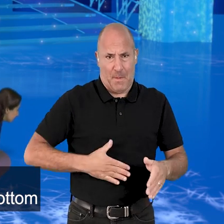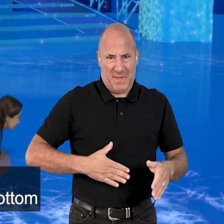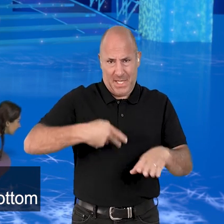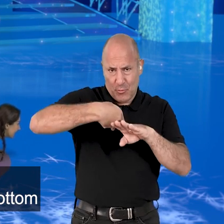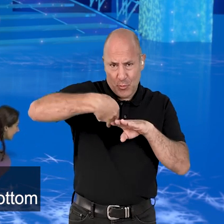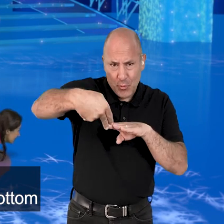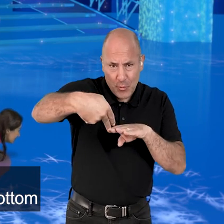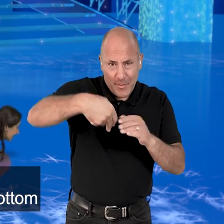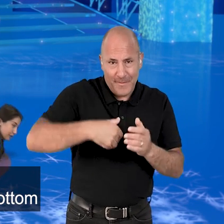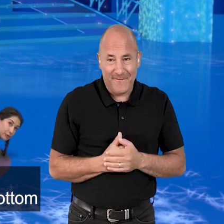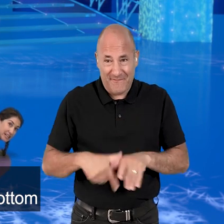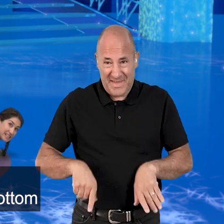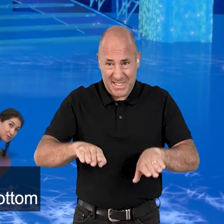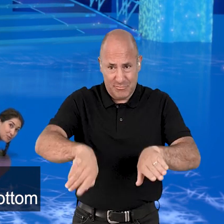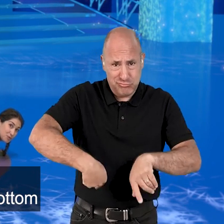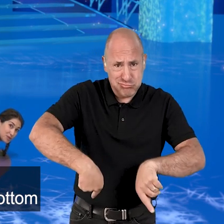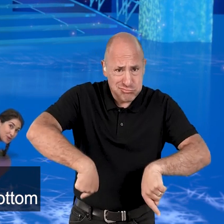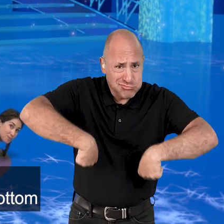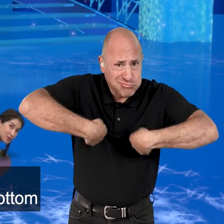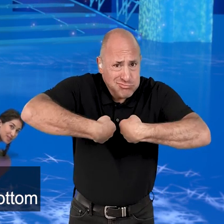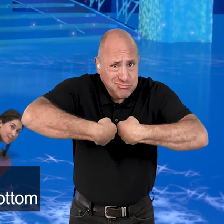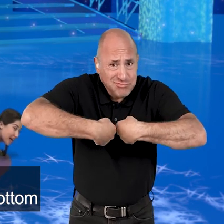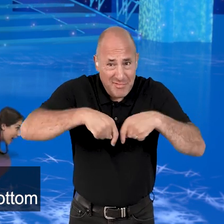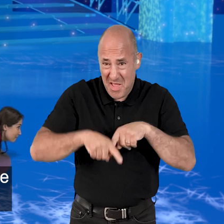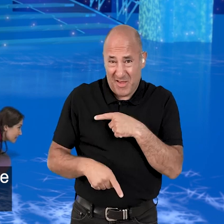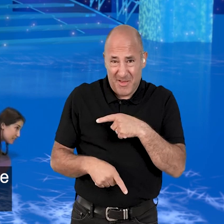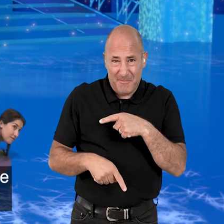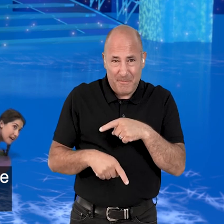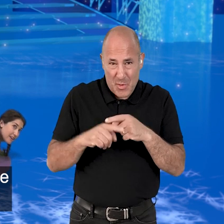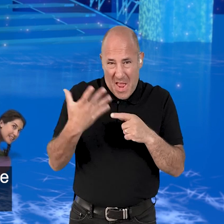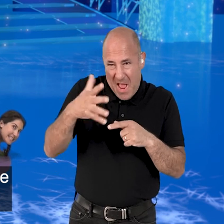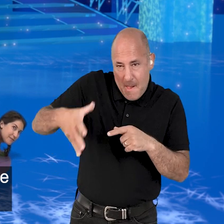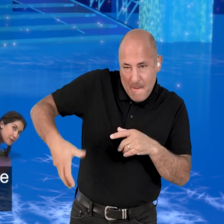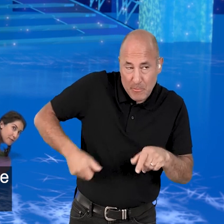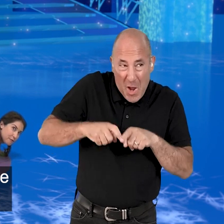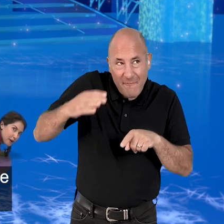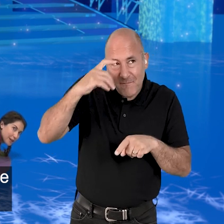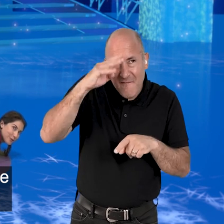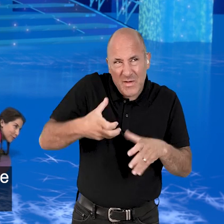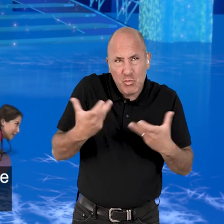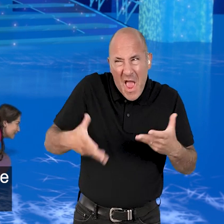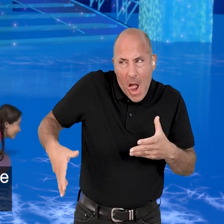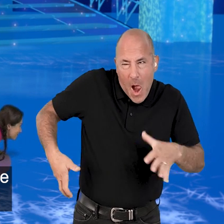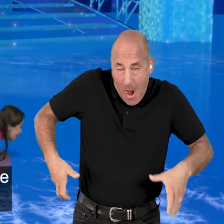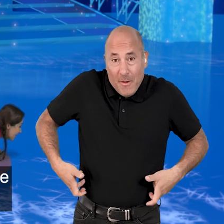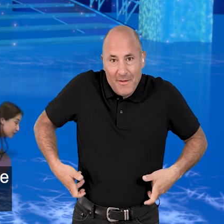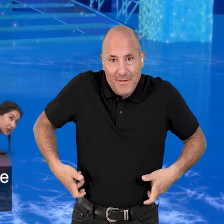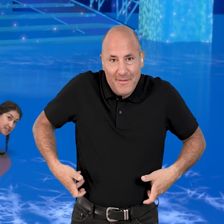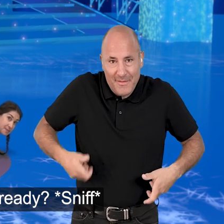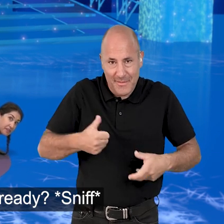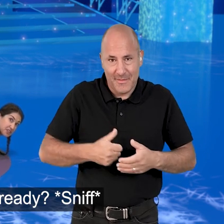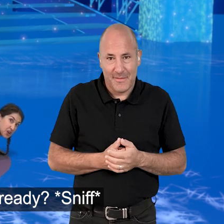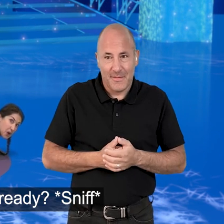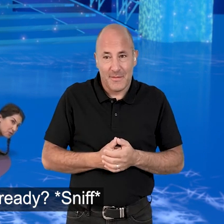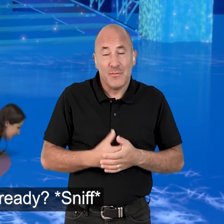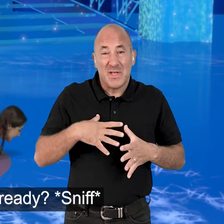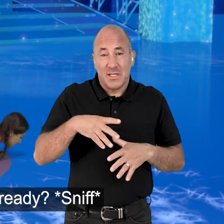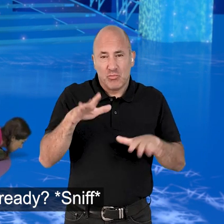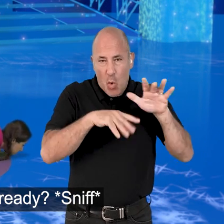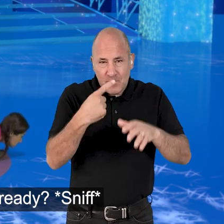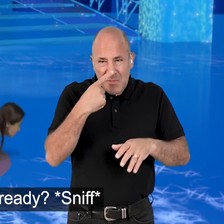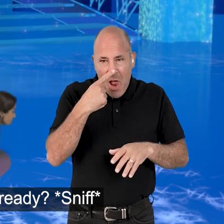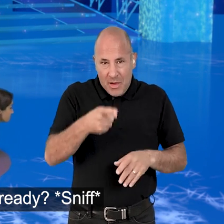tummies, take your feet towards your bottom and reach around and see if you can find your feet. Then you're going to smell the snow.